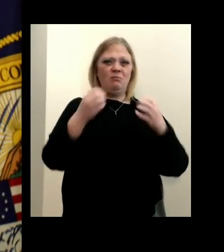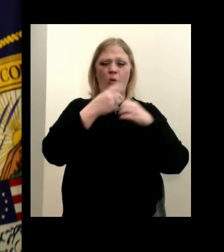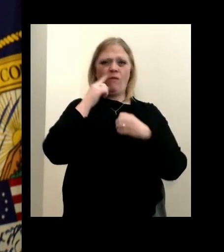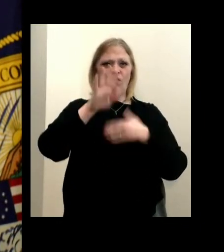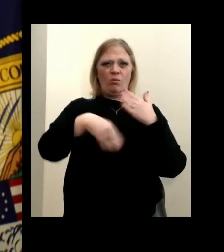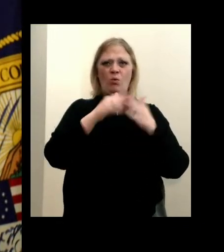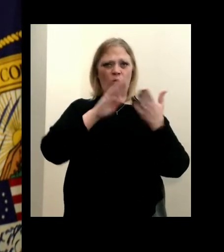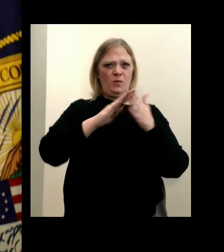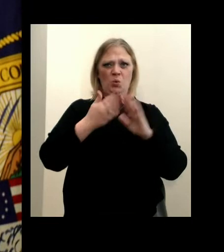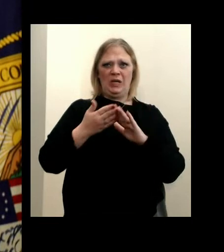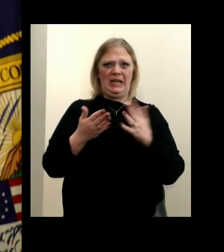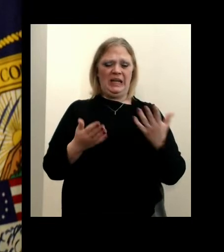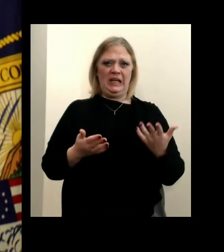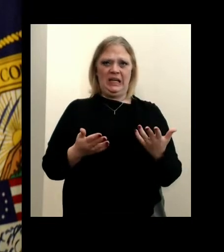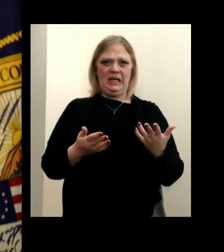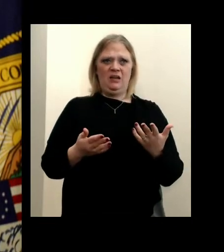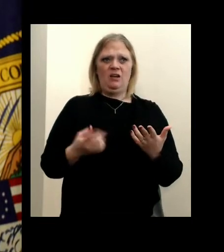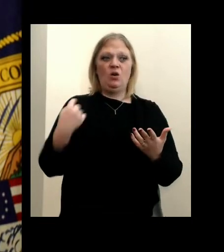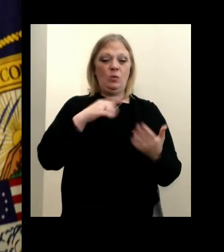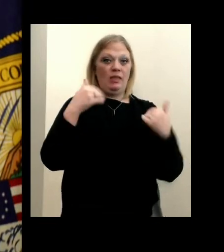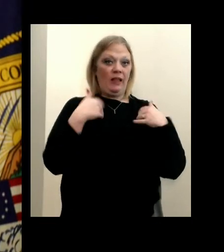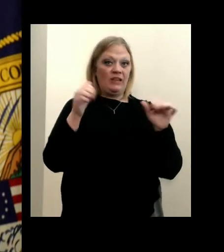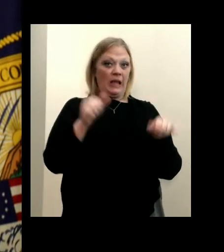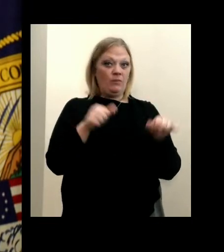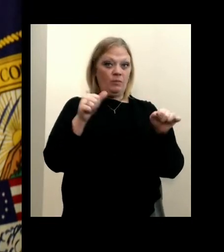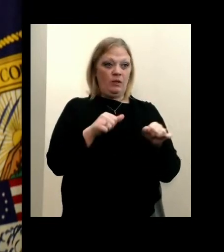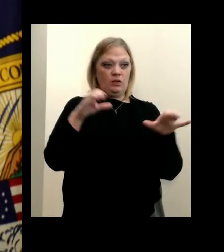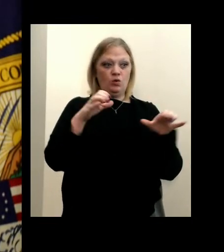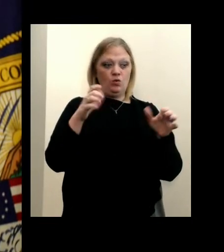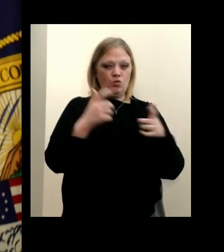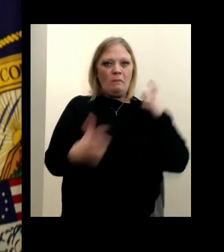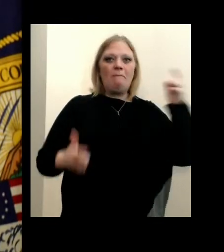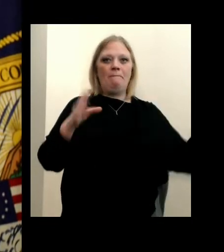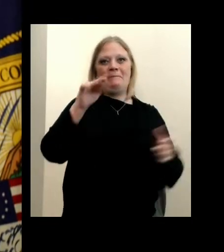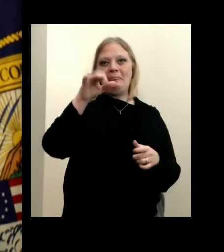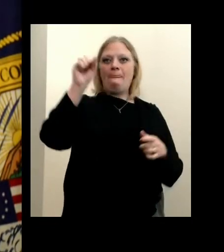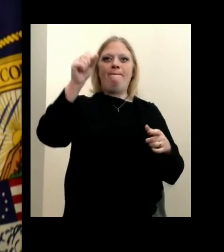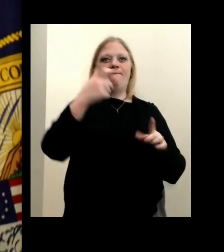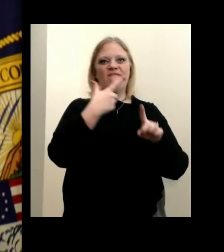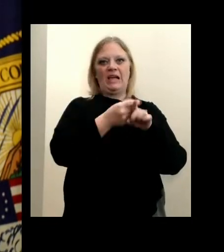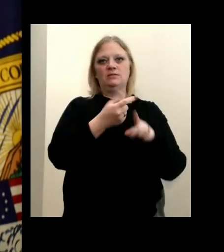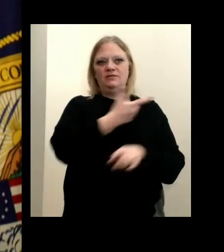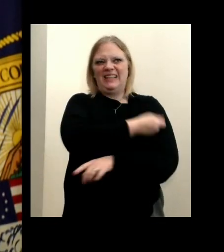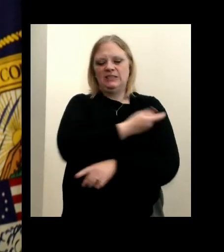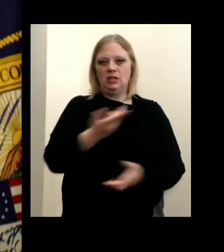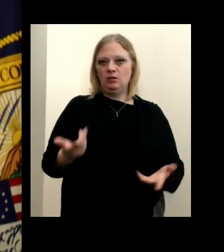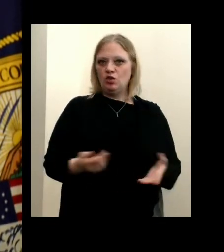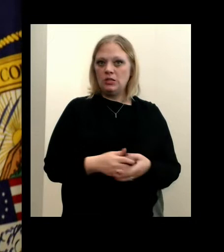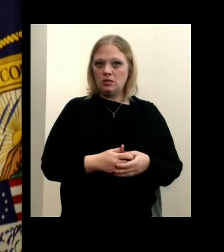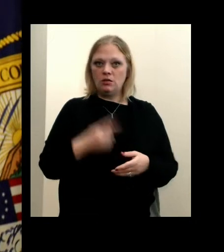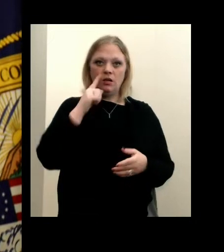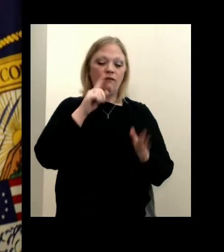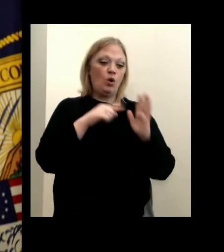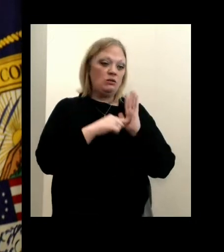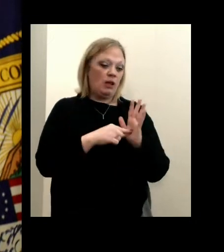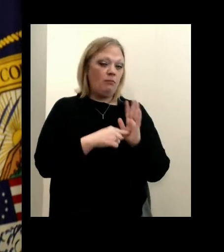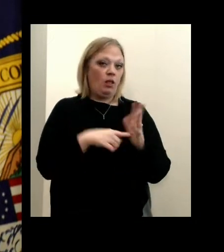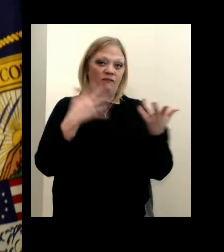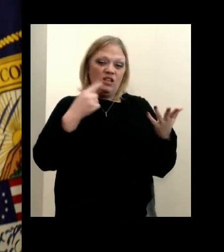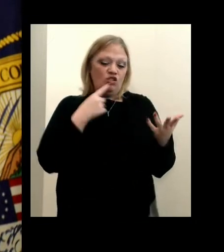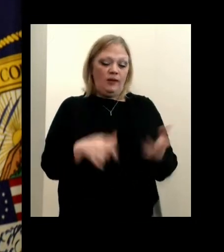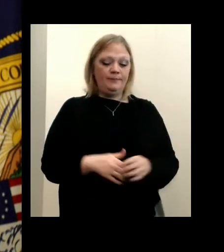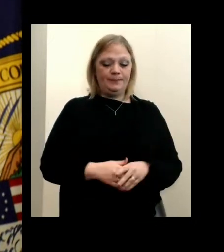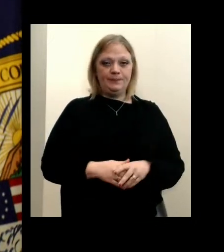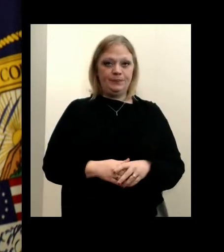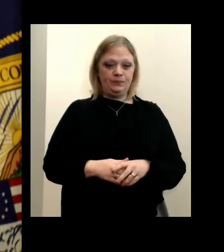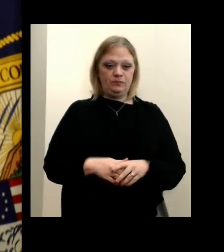do it. We have the capability of doing mass vaccinations. For example, as I've noted, the